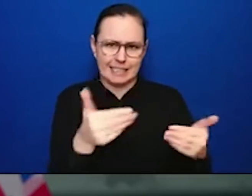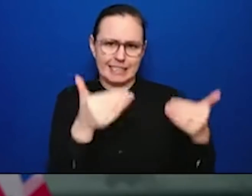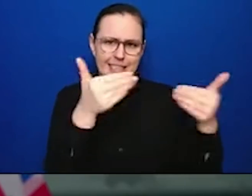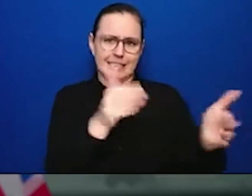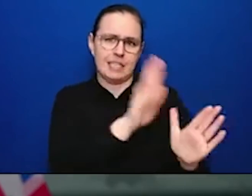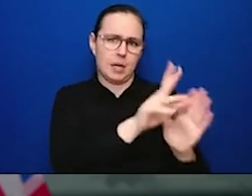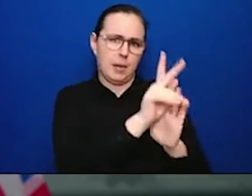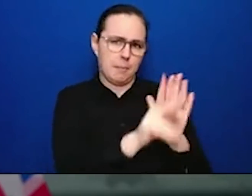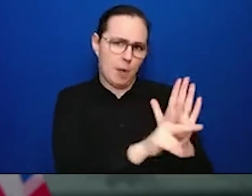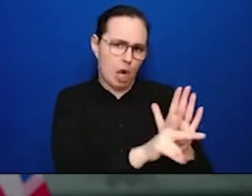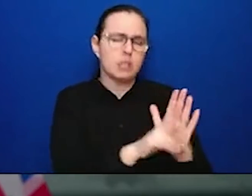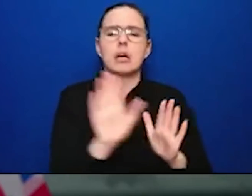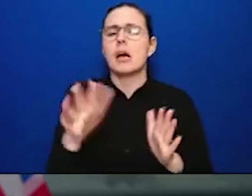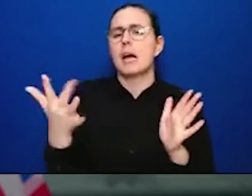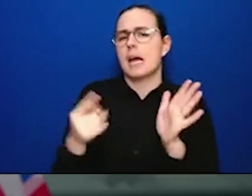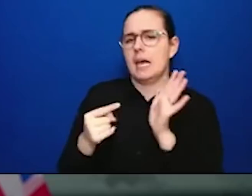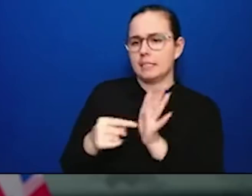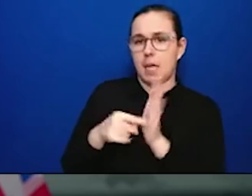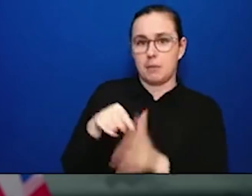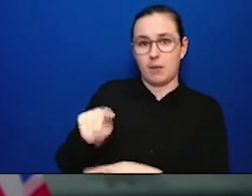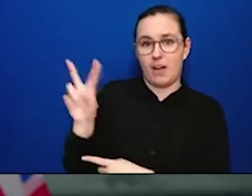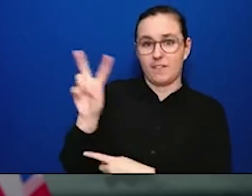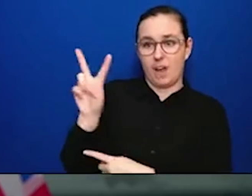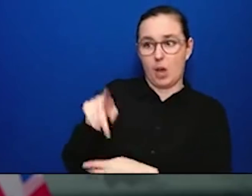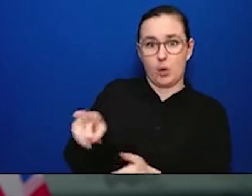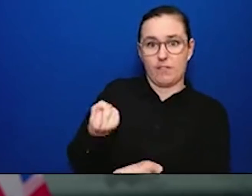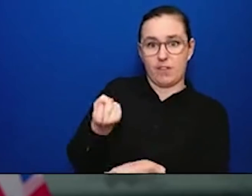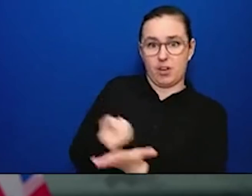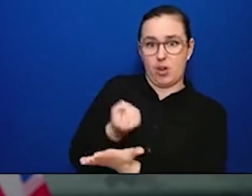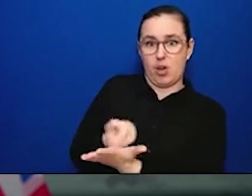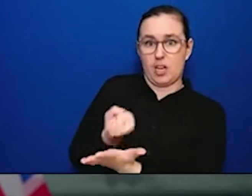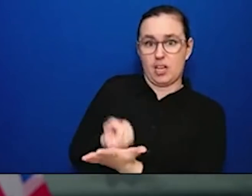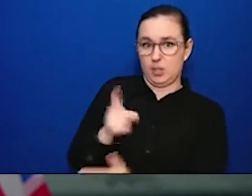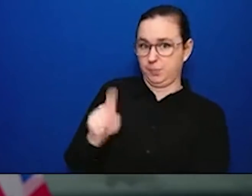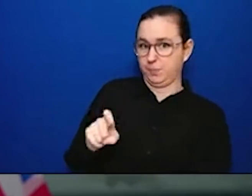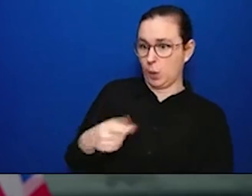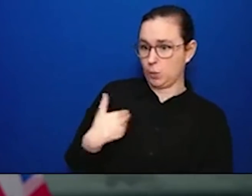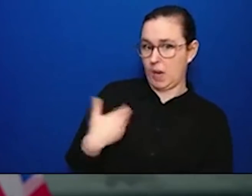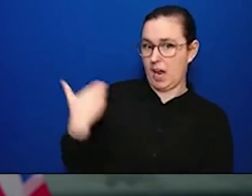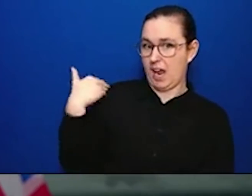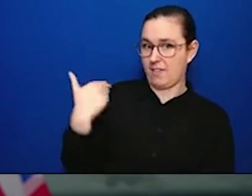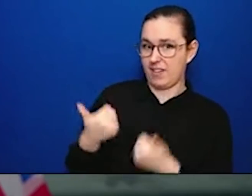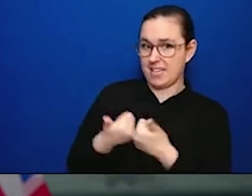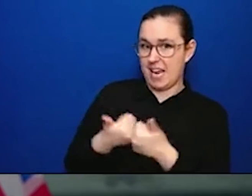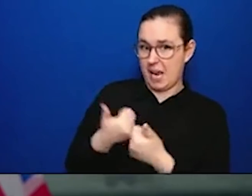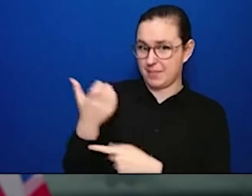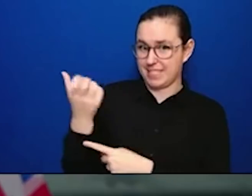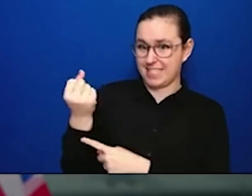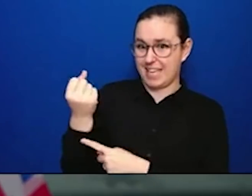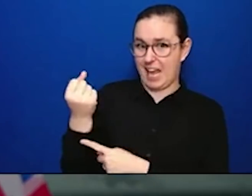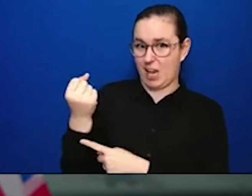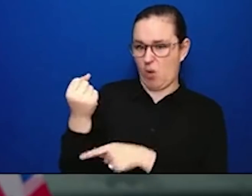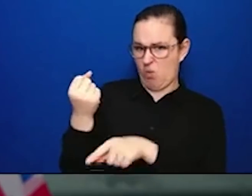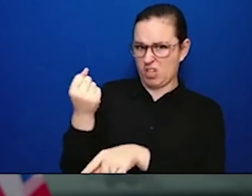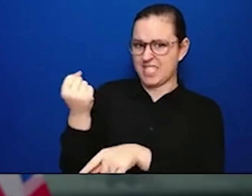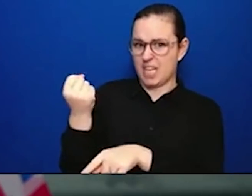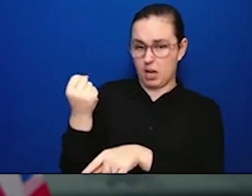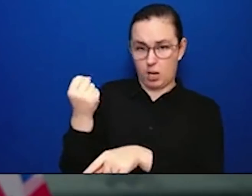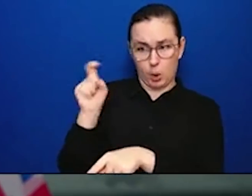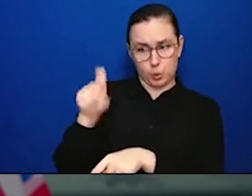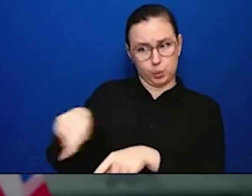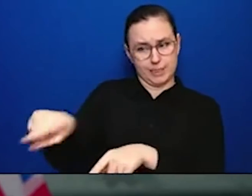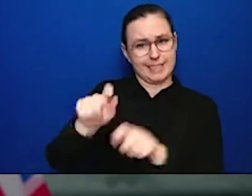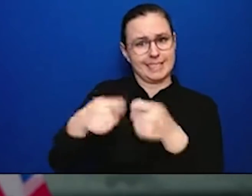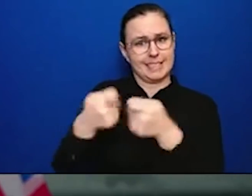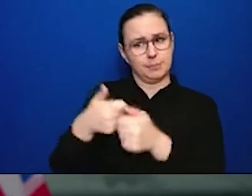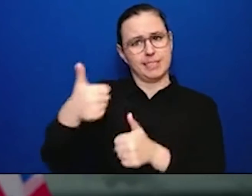on Saturday, although COVID could postpone that, should the team put in place capacity limits rather